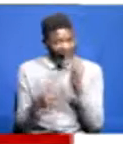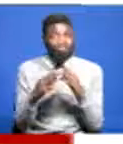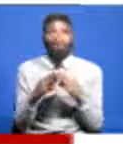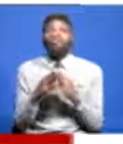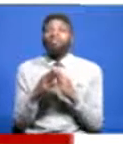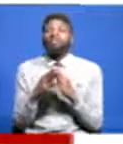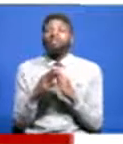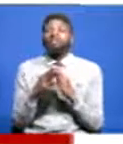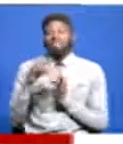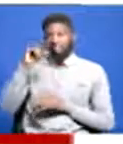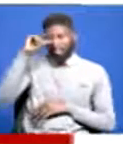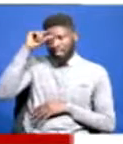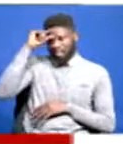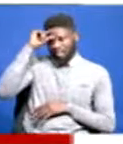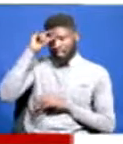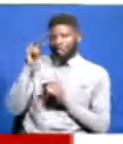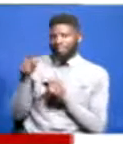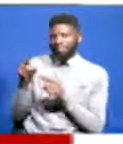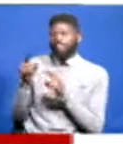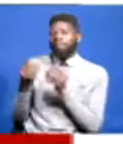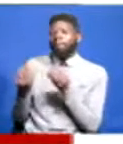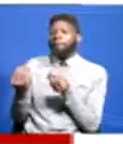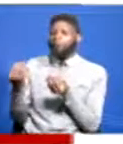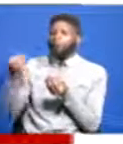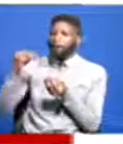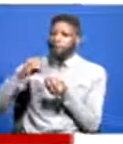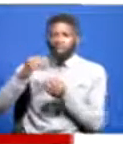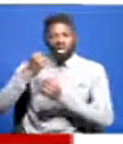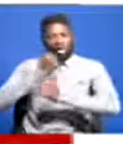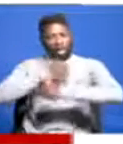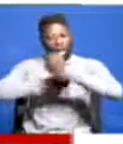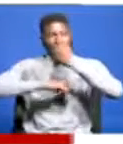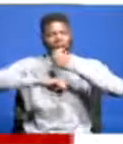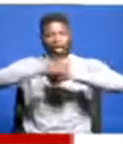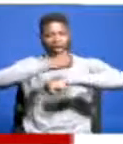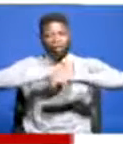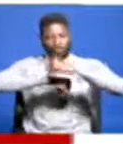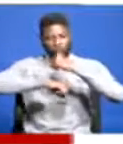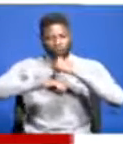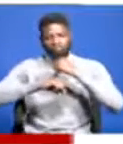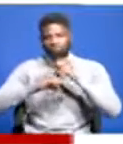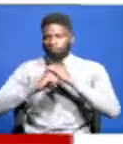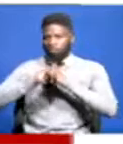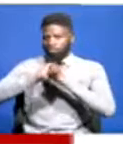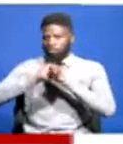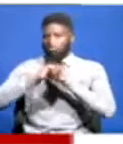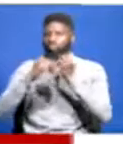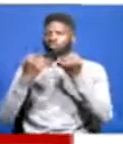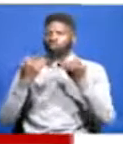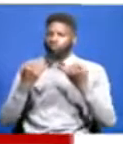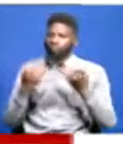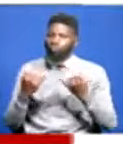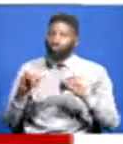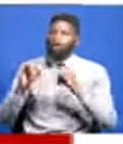the government to be more aggressive in trying to nab foreigners who do not